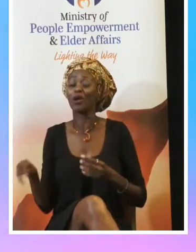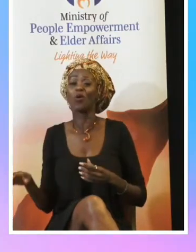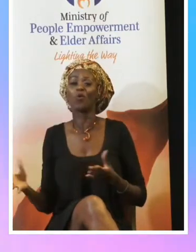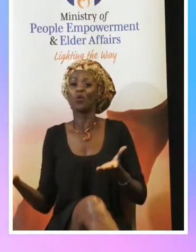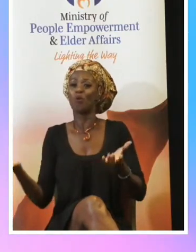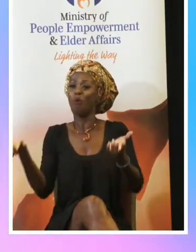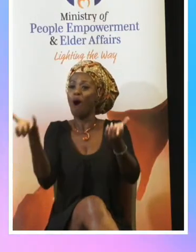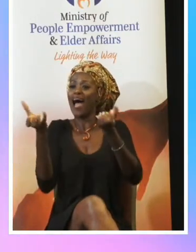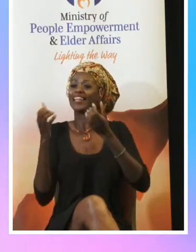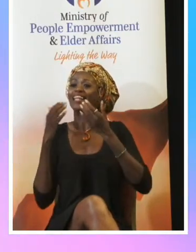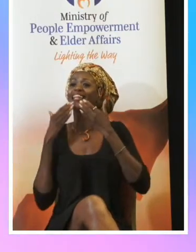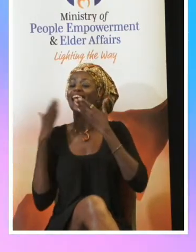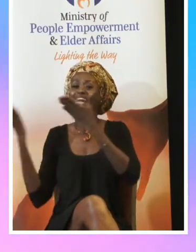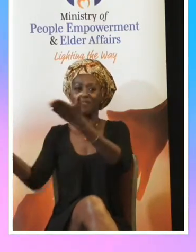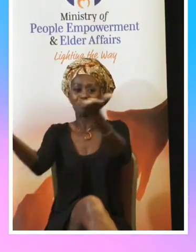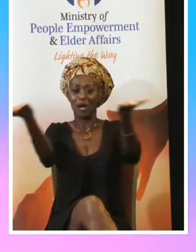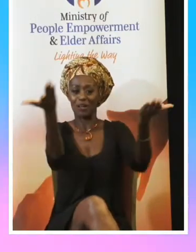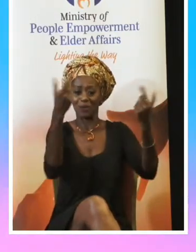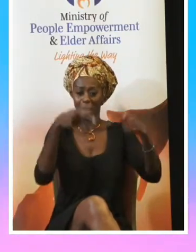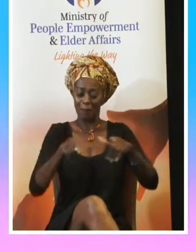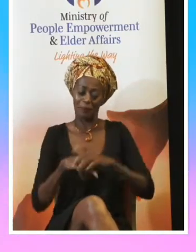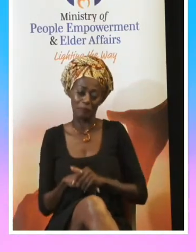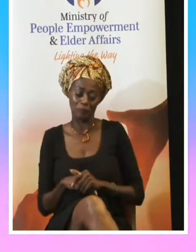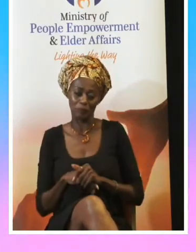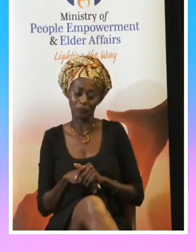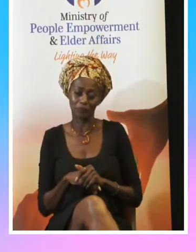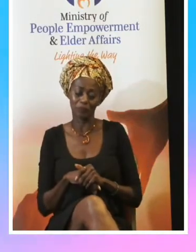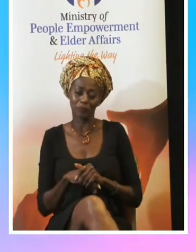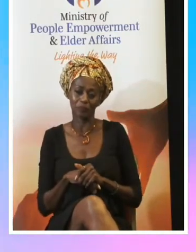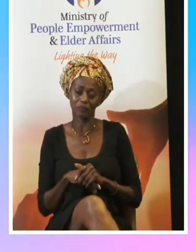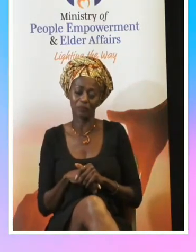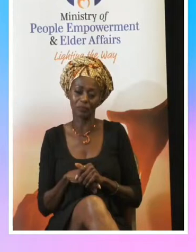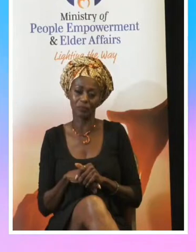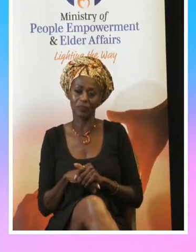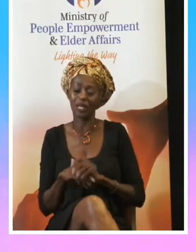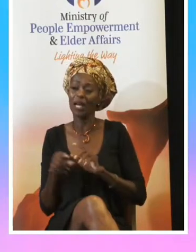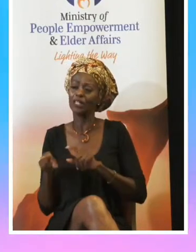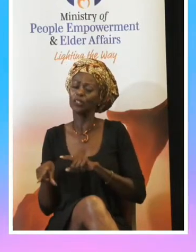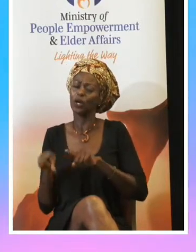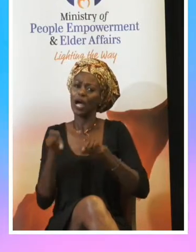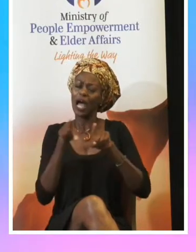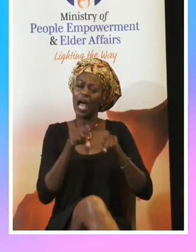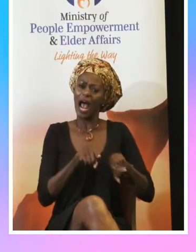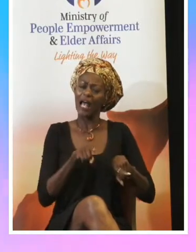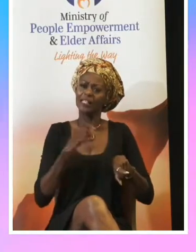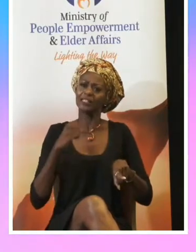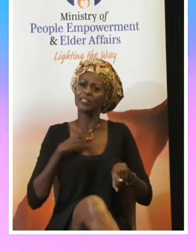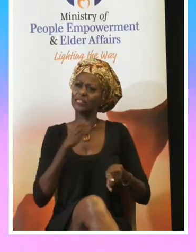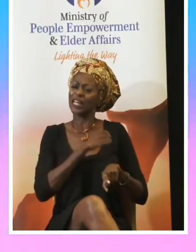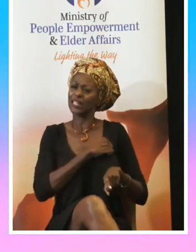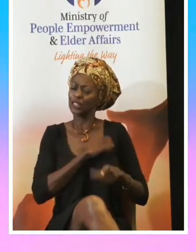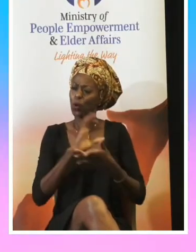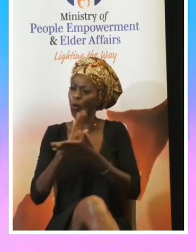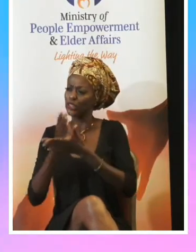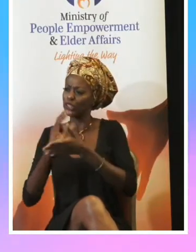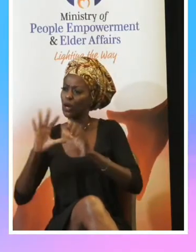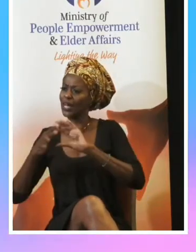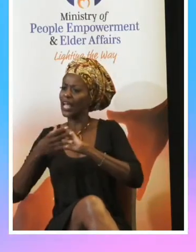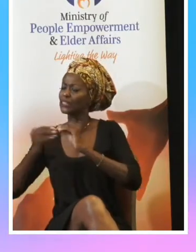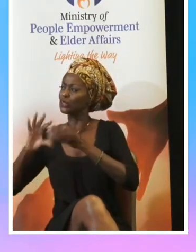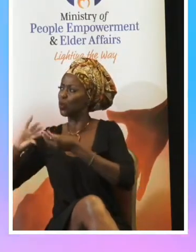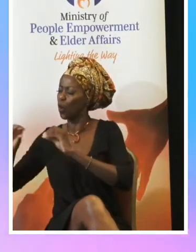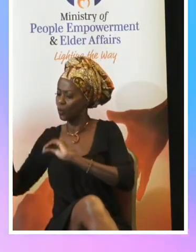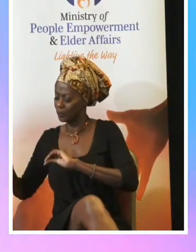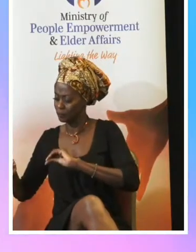all for being here. And, you know, as the senator was giving his story, it really, you know,